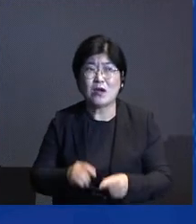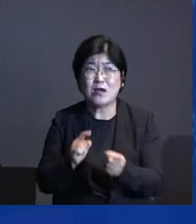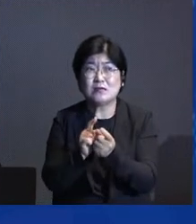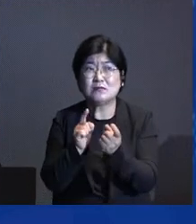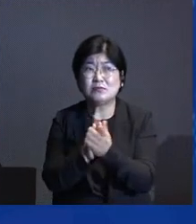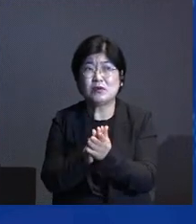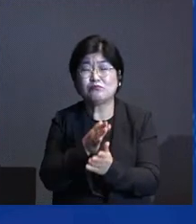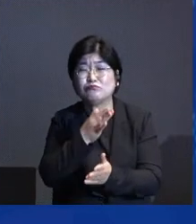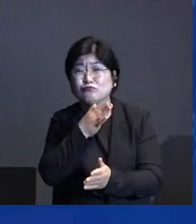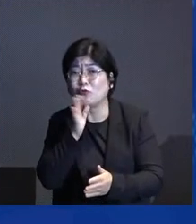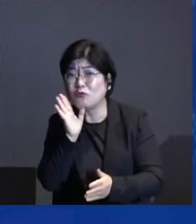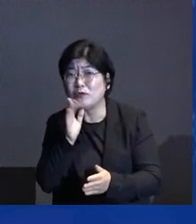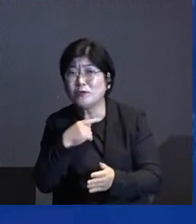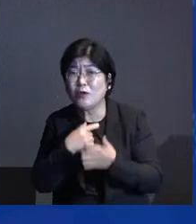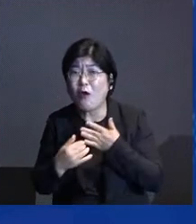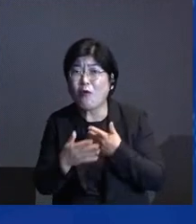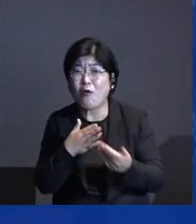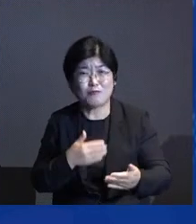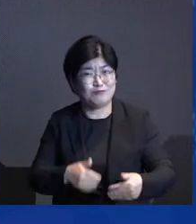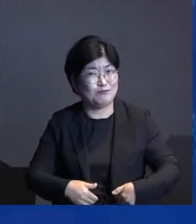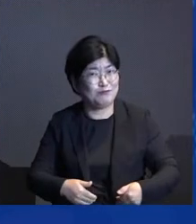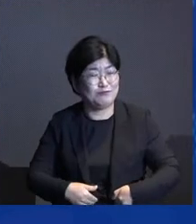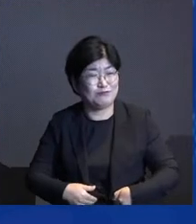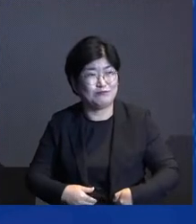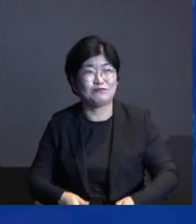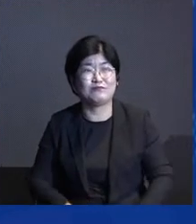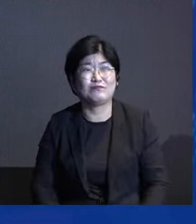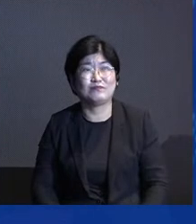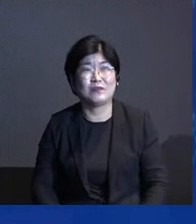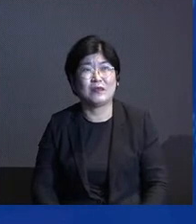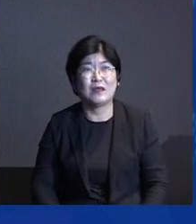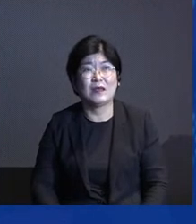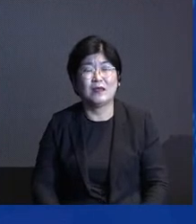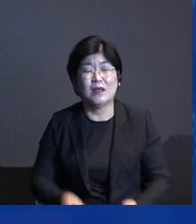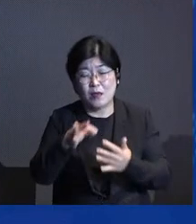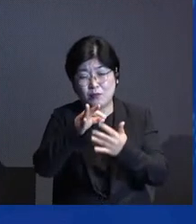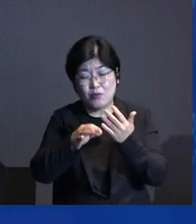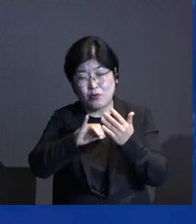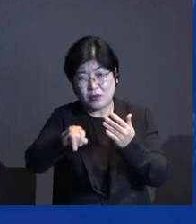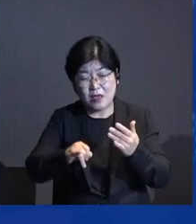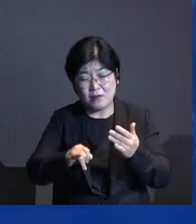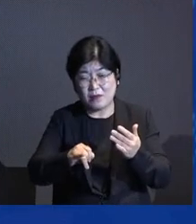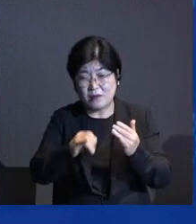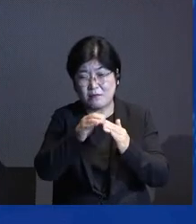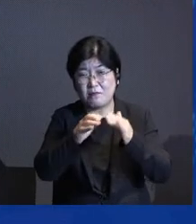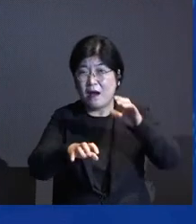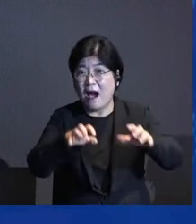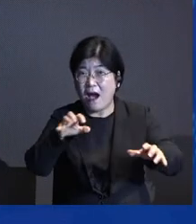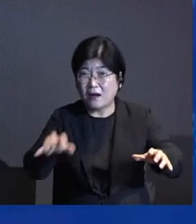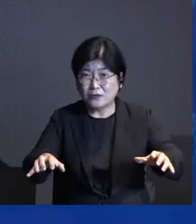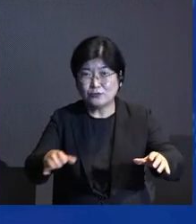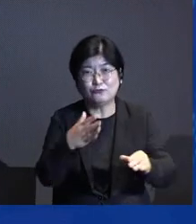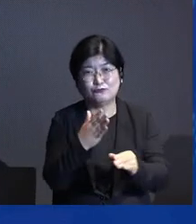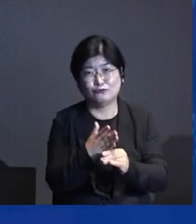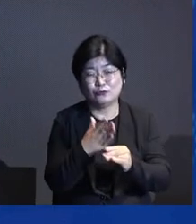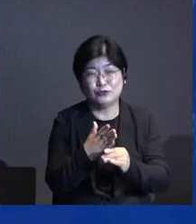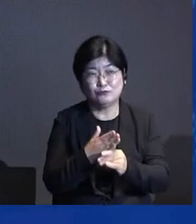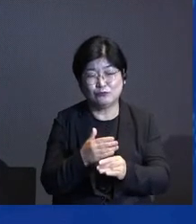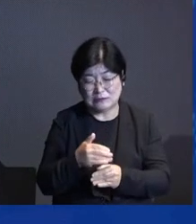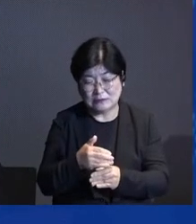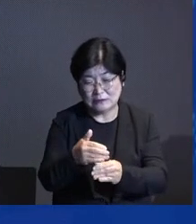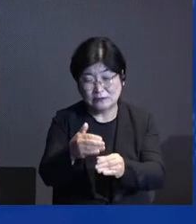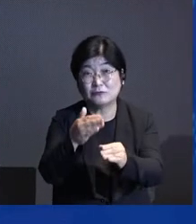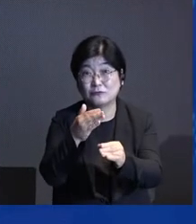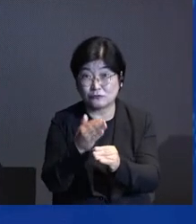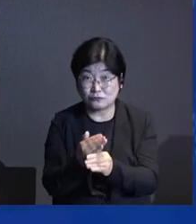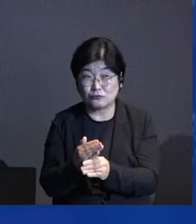ISHC has its village based to be available and approachable to even the most unreached. And the model is